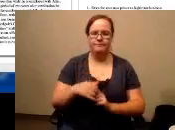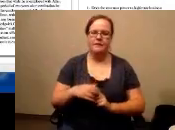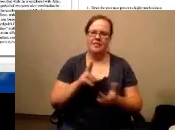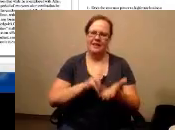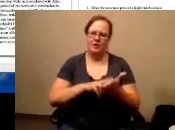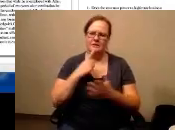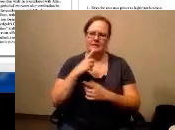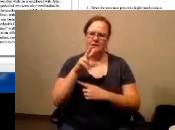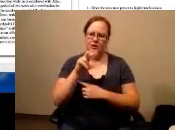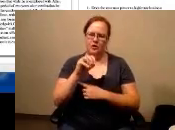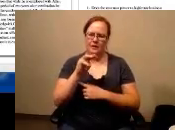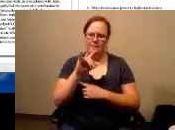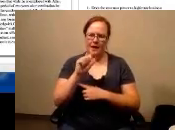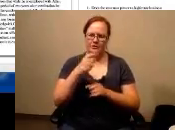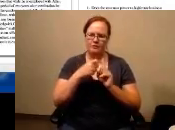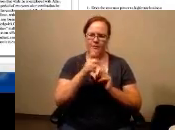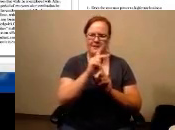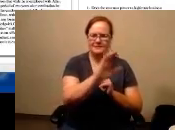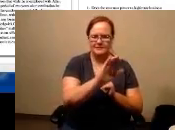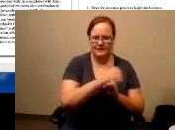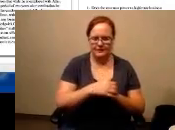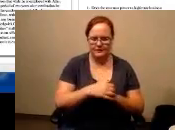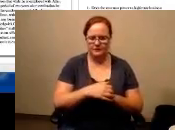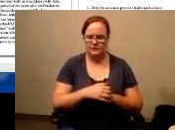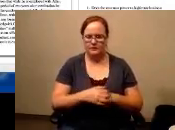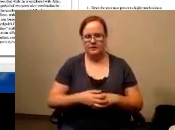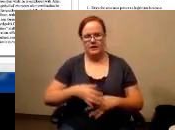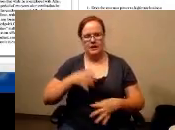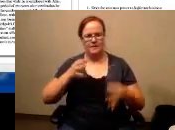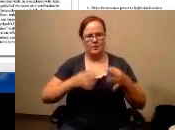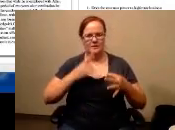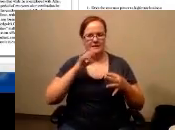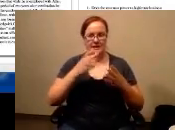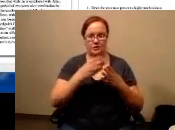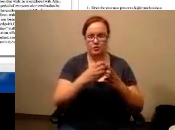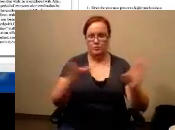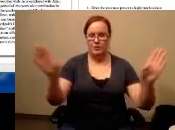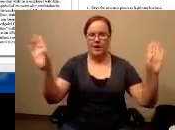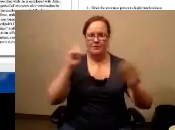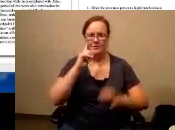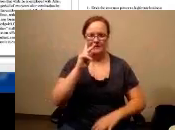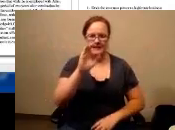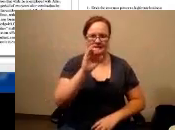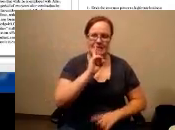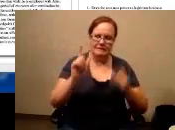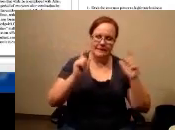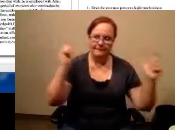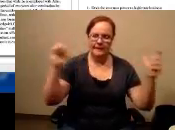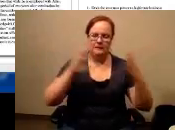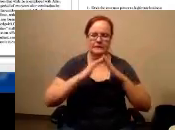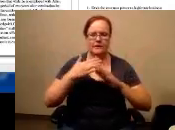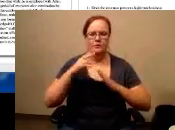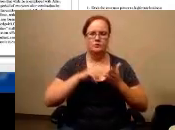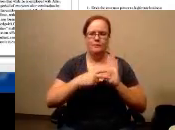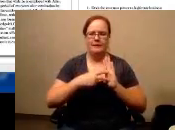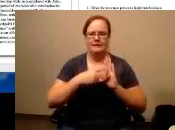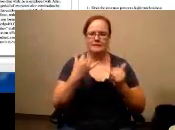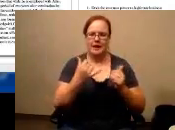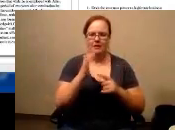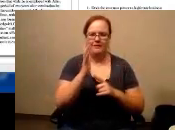from Kansas City, and the court said that's much too broad because Kansas City is a big city. We're going to cut that down to 5